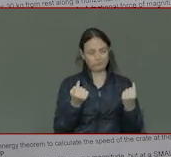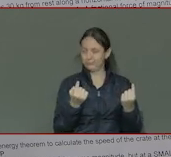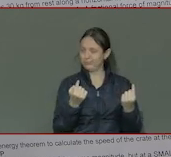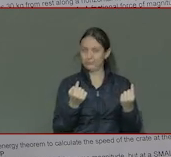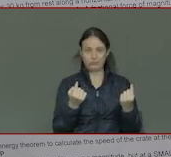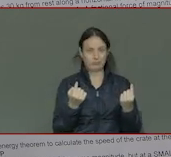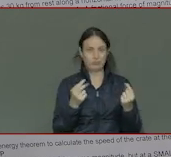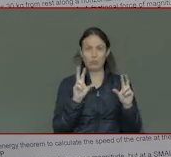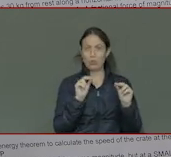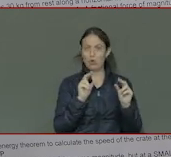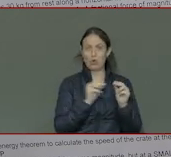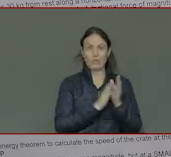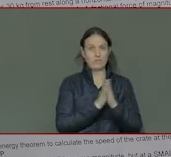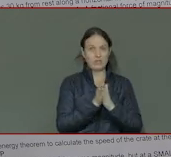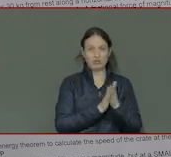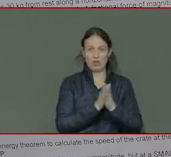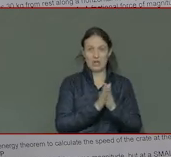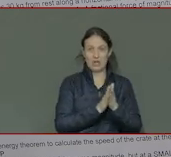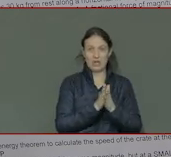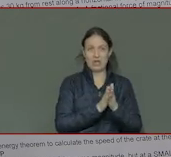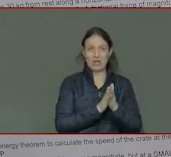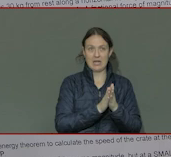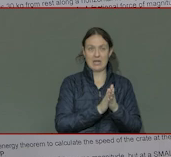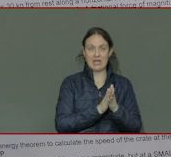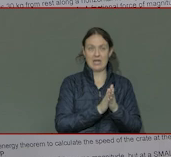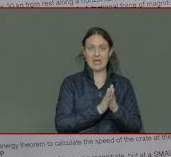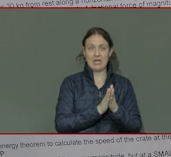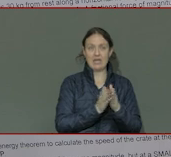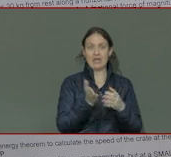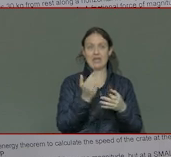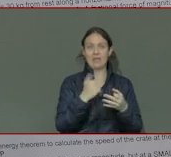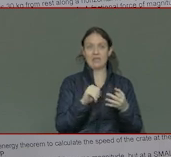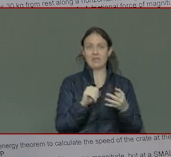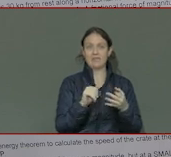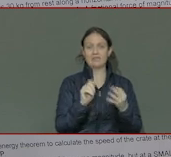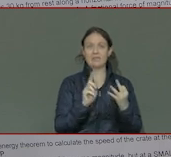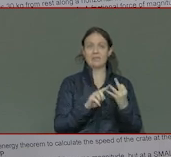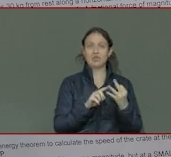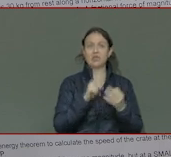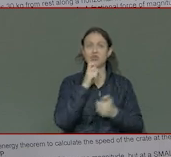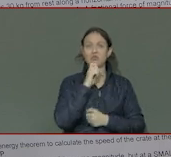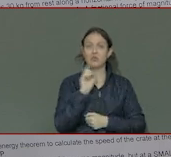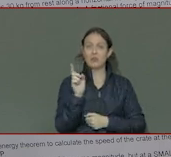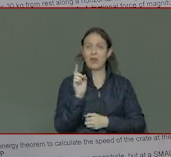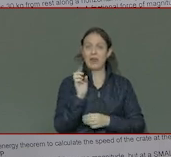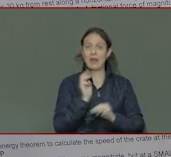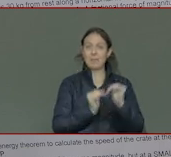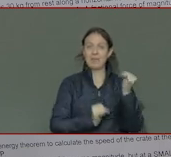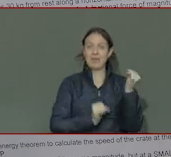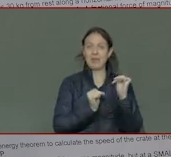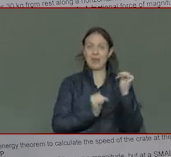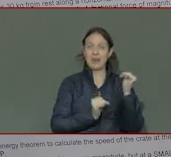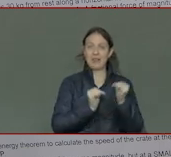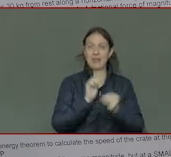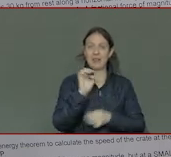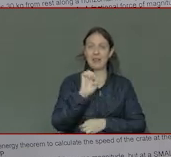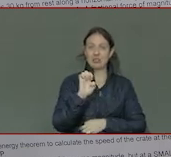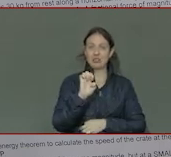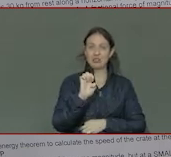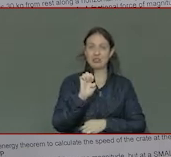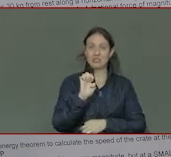friction, then you use the mechanical energy. You use the conservation